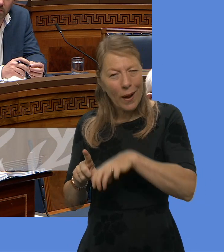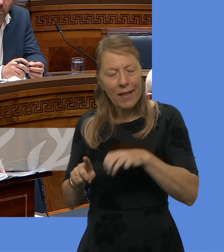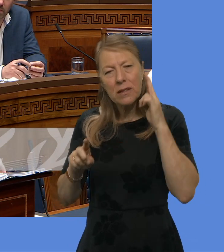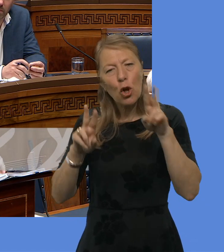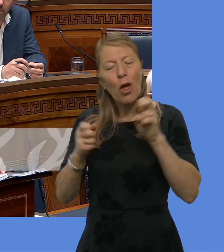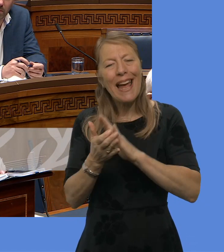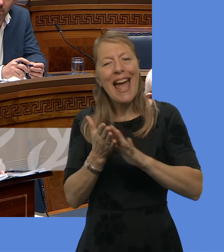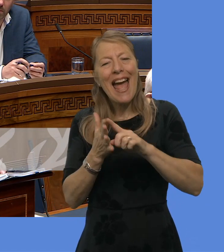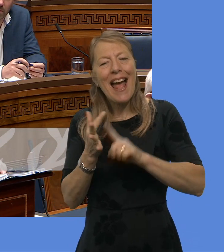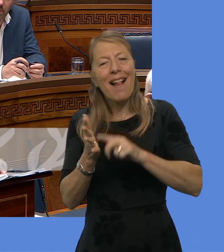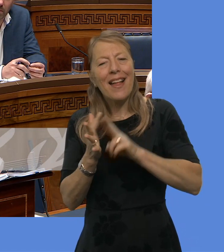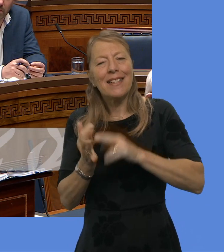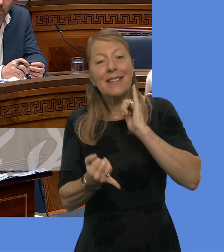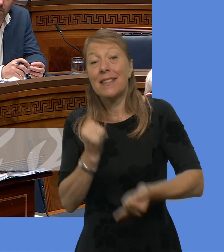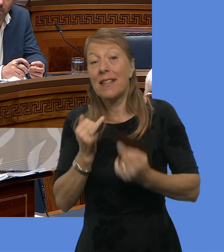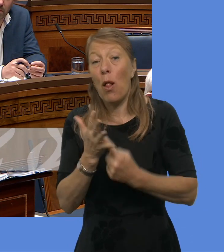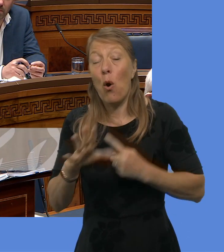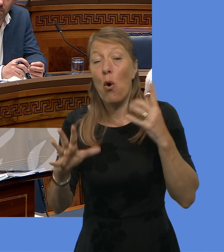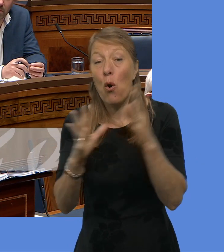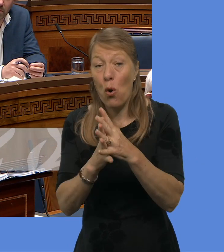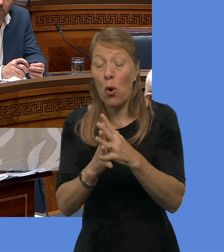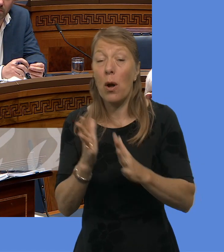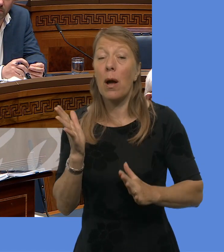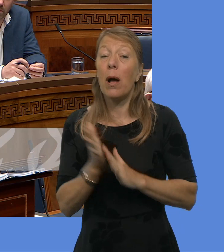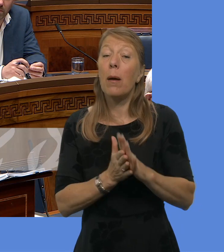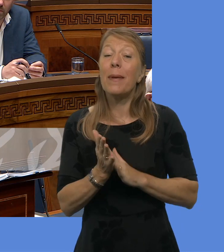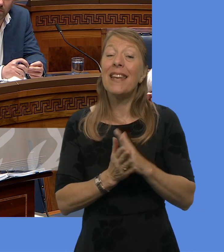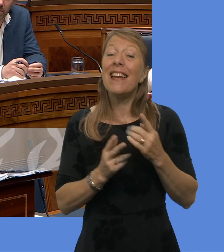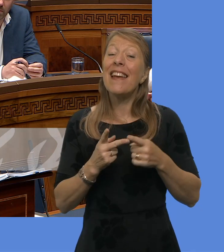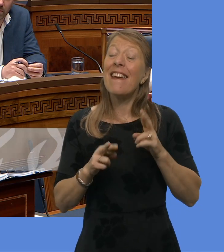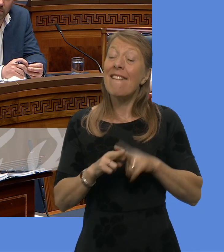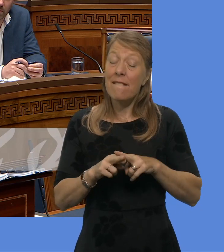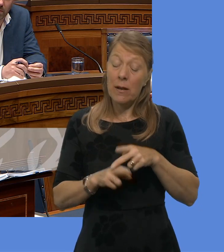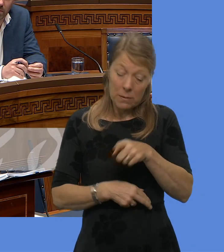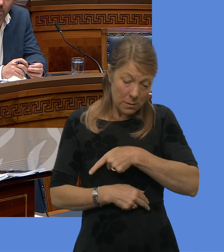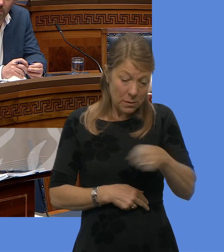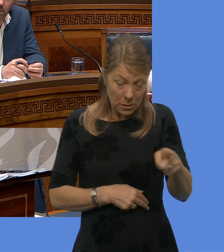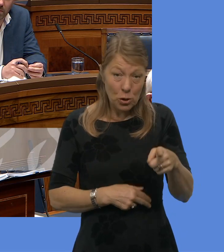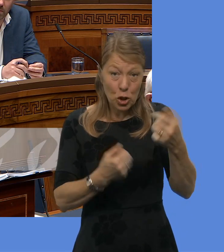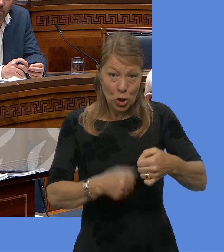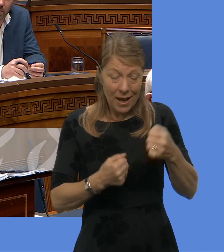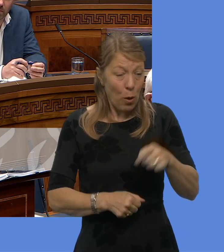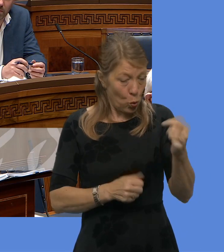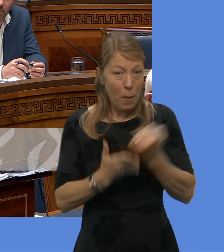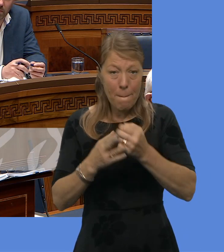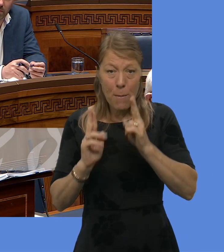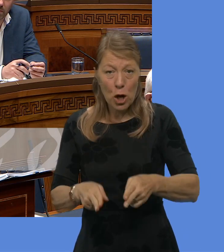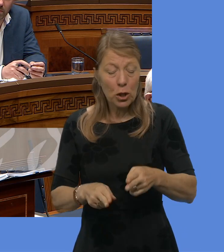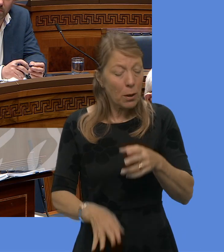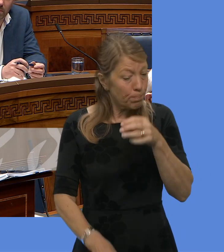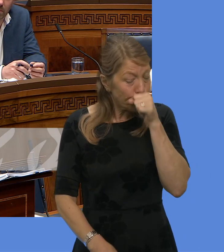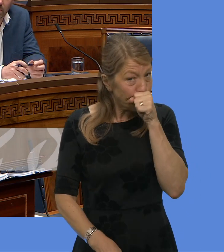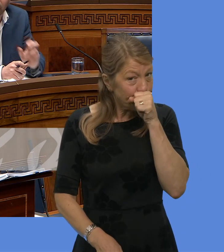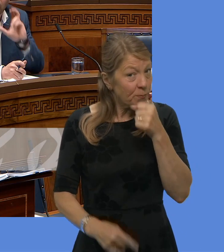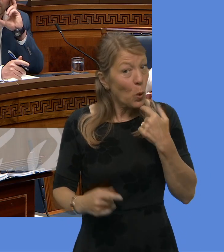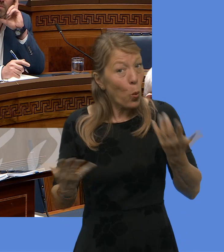take the failure to disclose into account when considering the prisoner's suitability for release on licence at parole stage. Officials in my department have continued